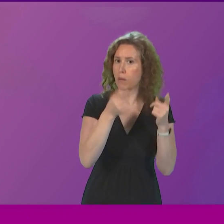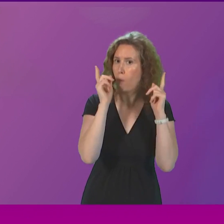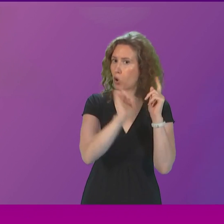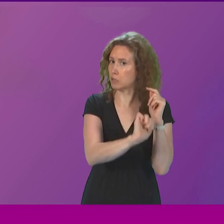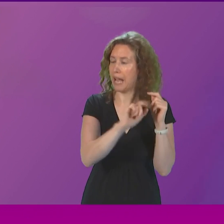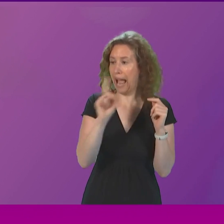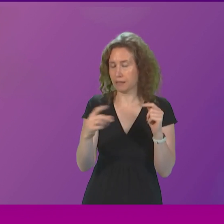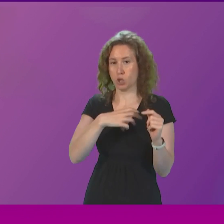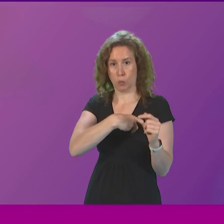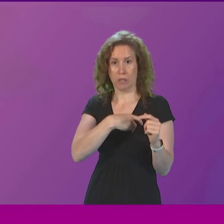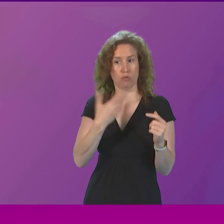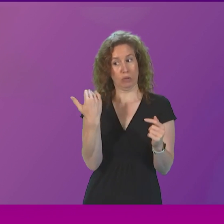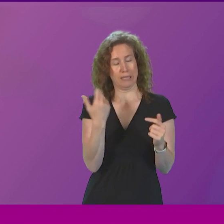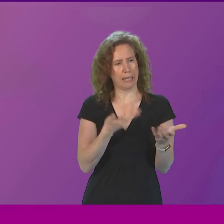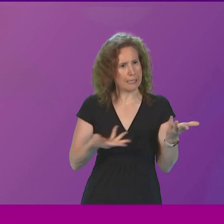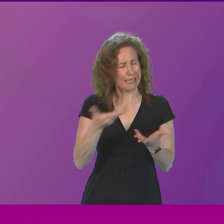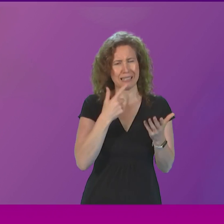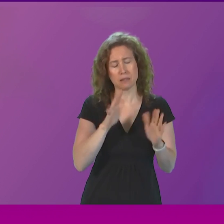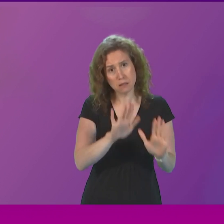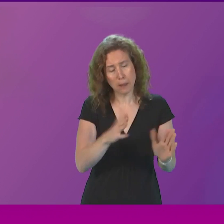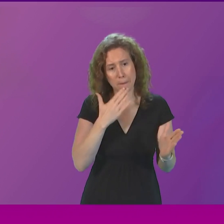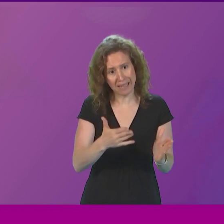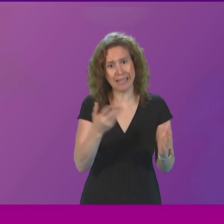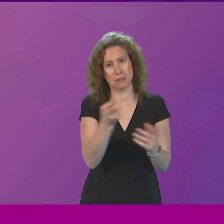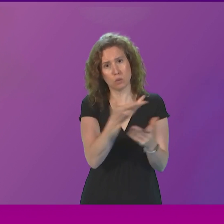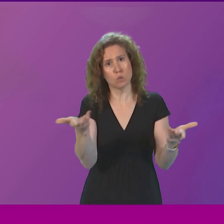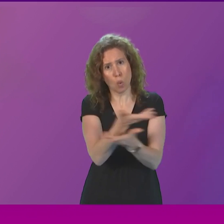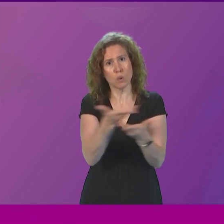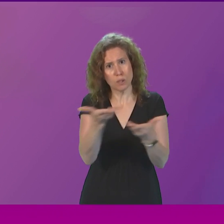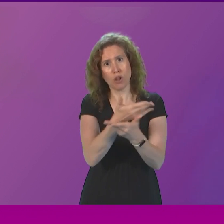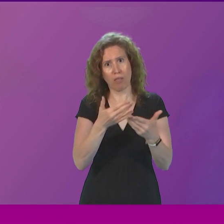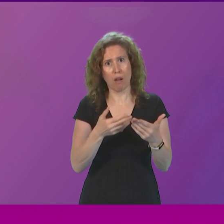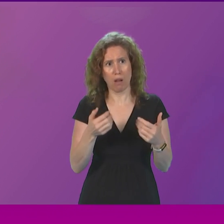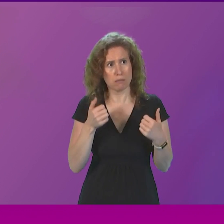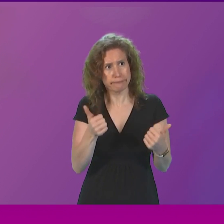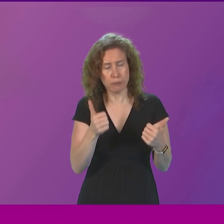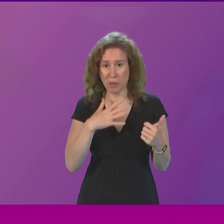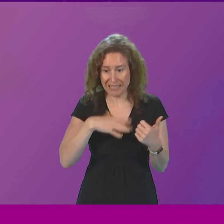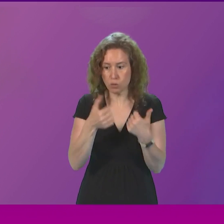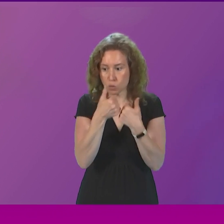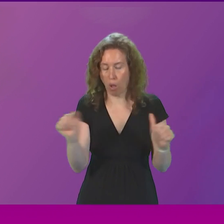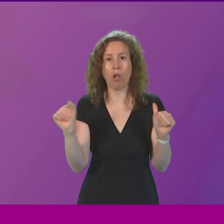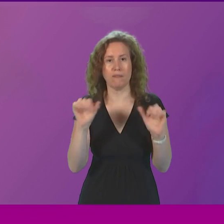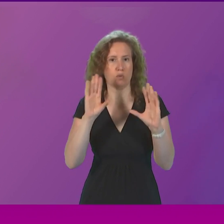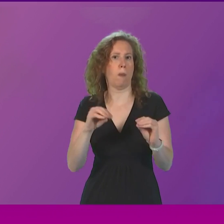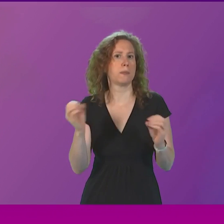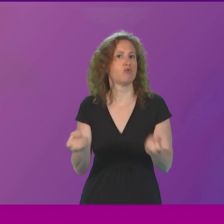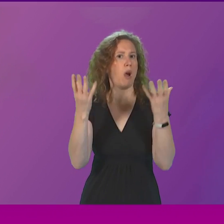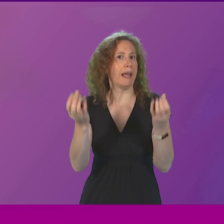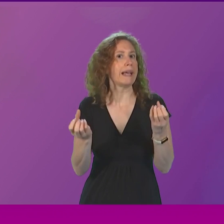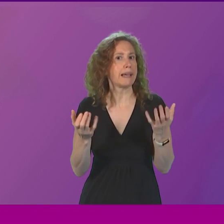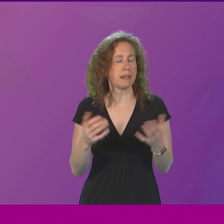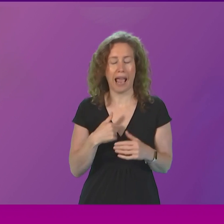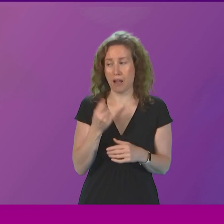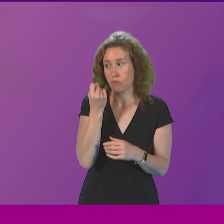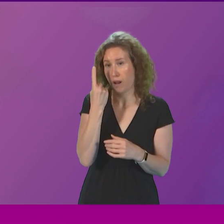indeed trade unions in recent weeks, urging them to engage in constructive and meaningful dialogue in pursuit of a resolution to these disputes. I